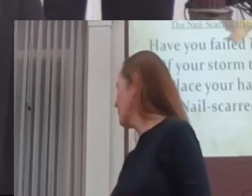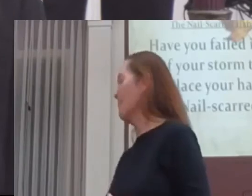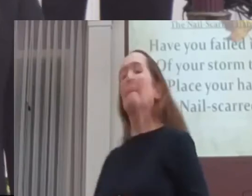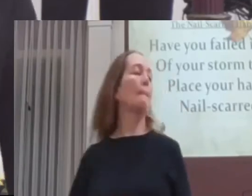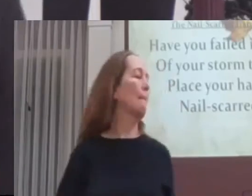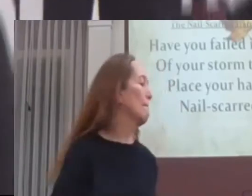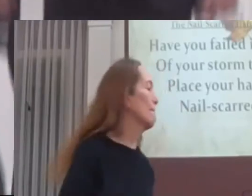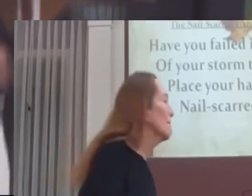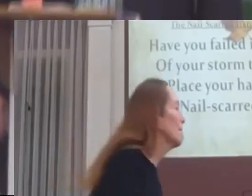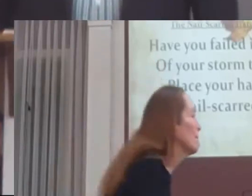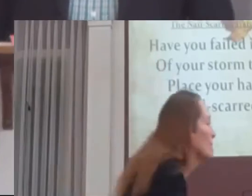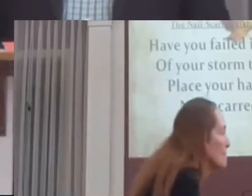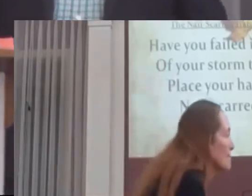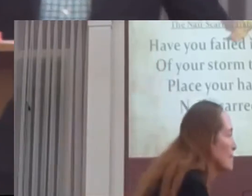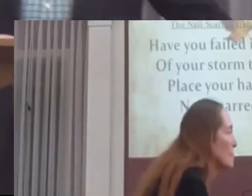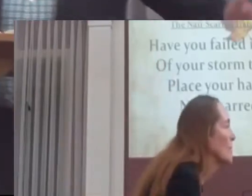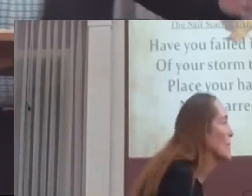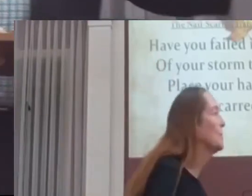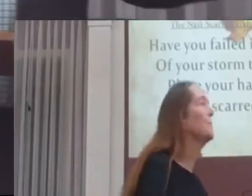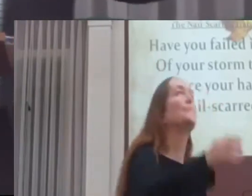us.